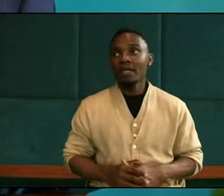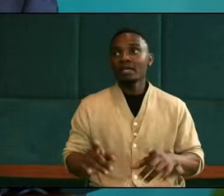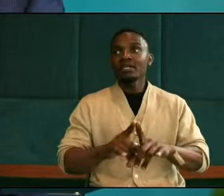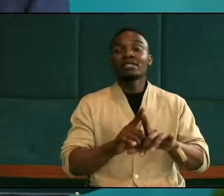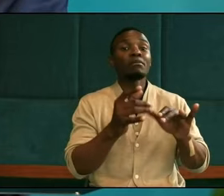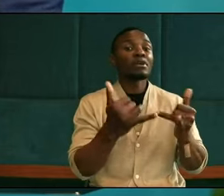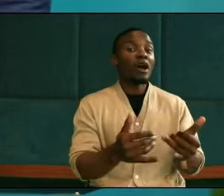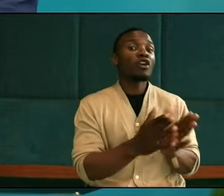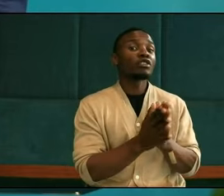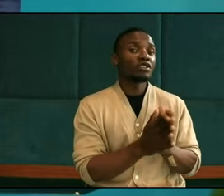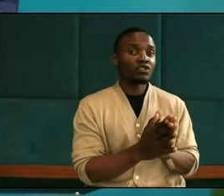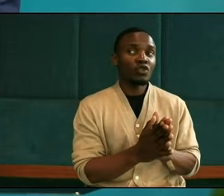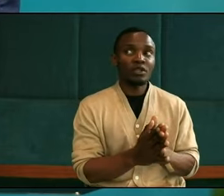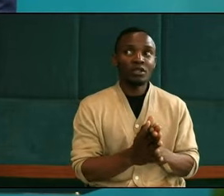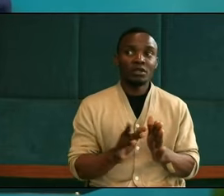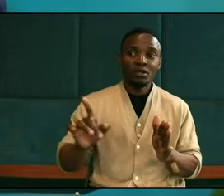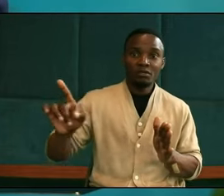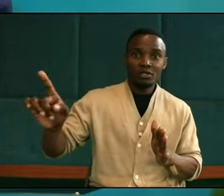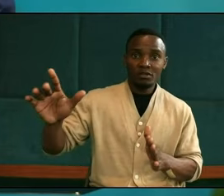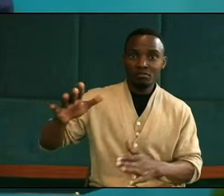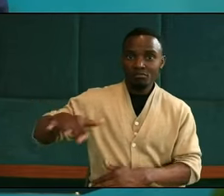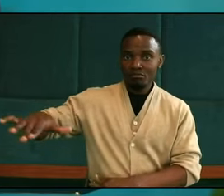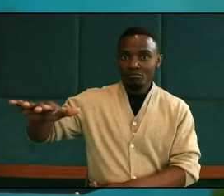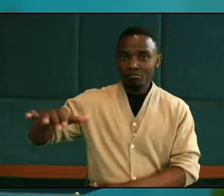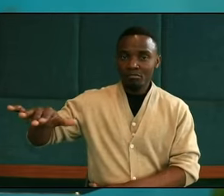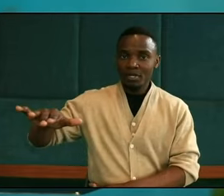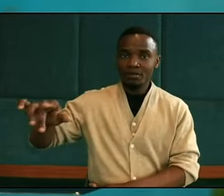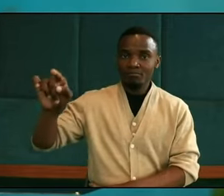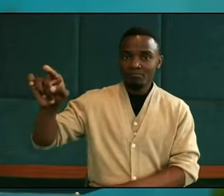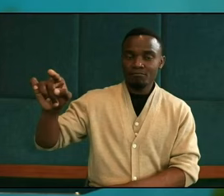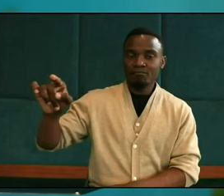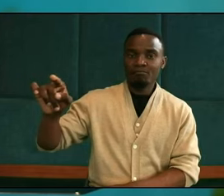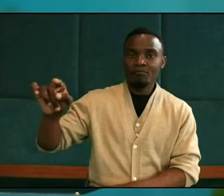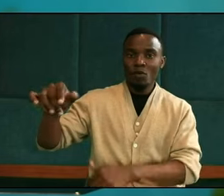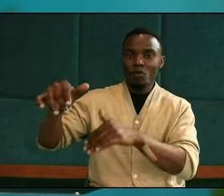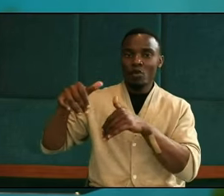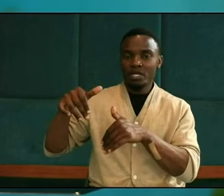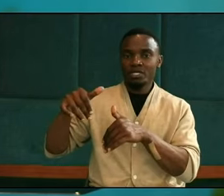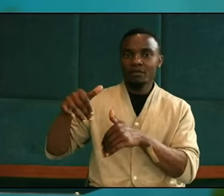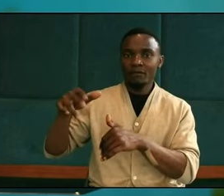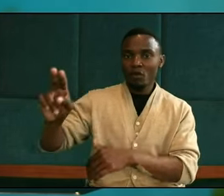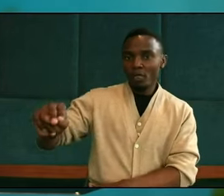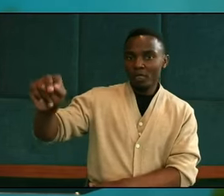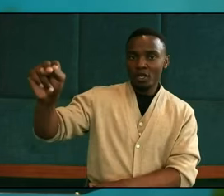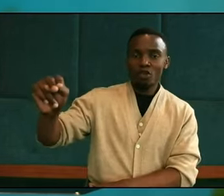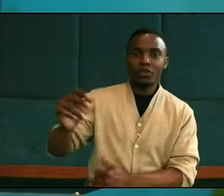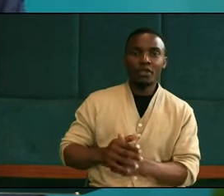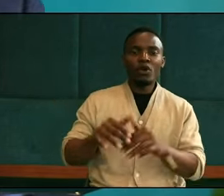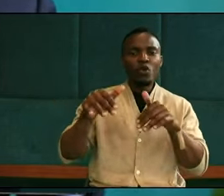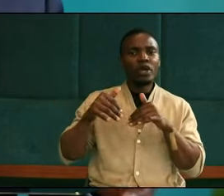in our story, they are camped strategically at Michmash in the north, waiting